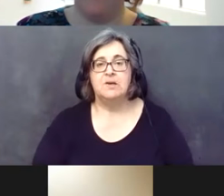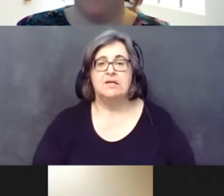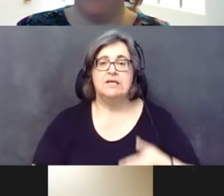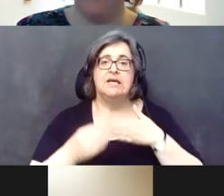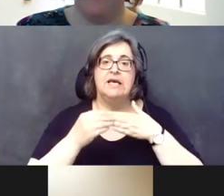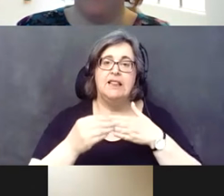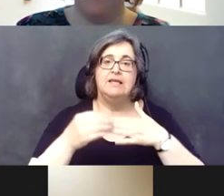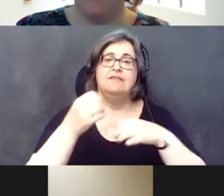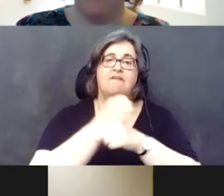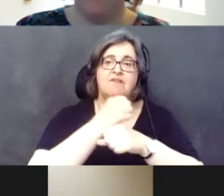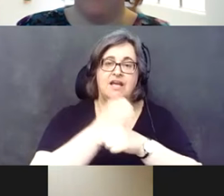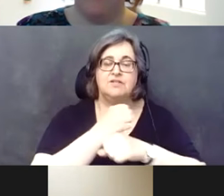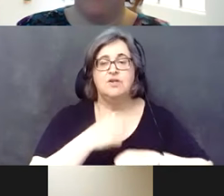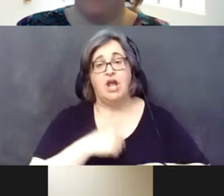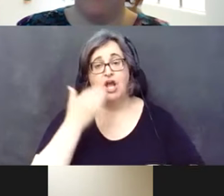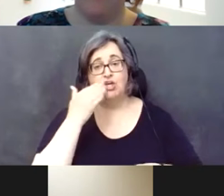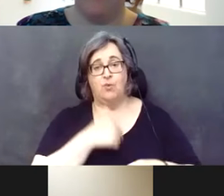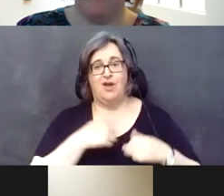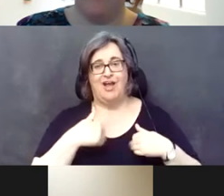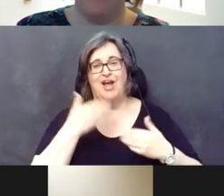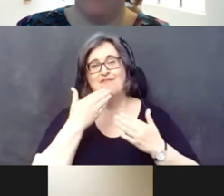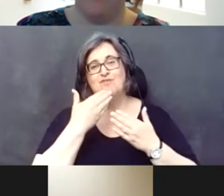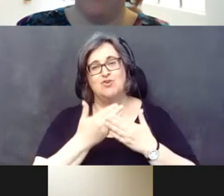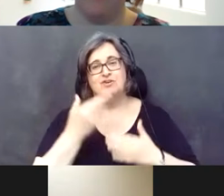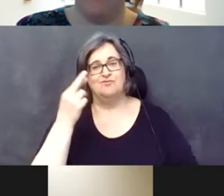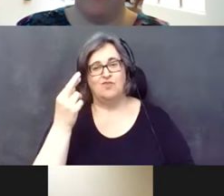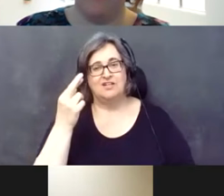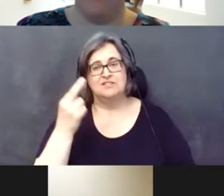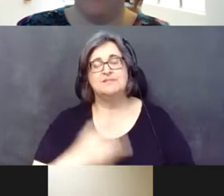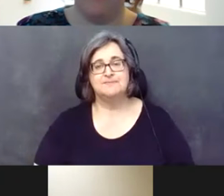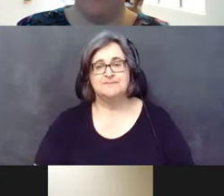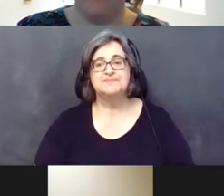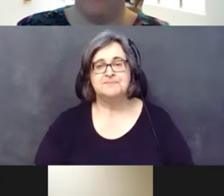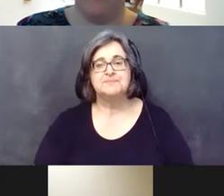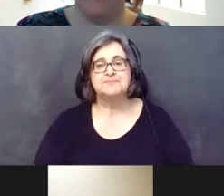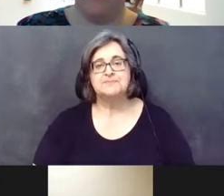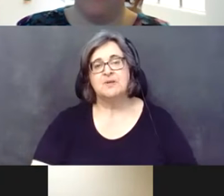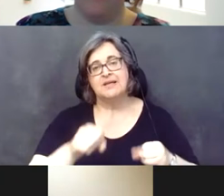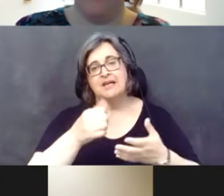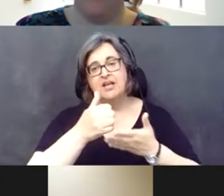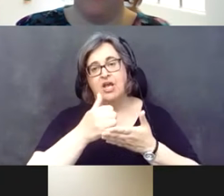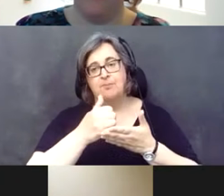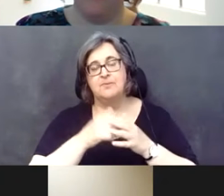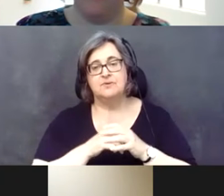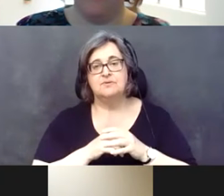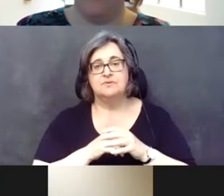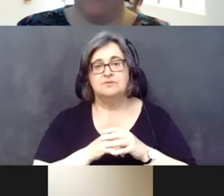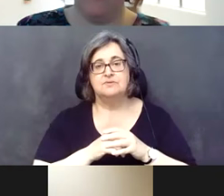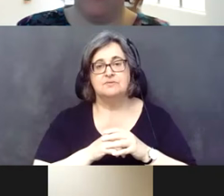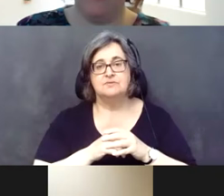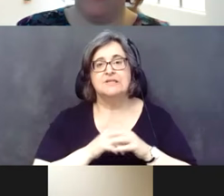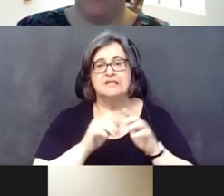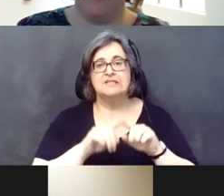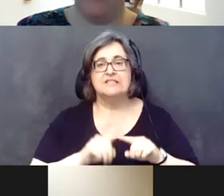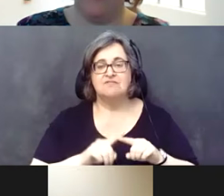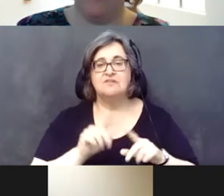I know that I have some good friends that could help. OSAC members